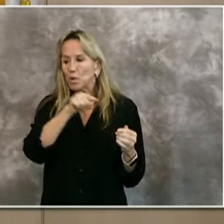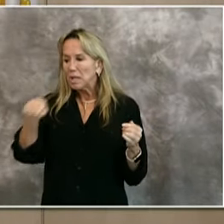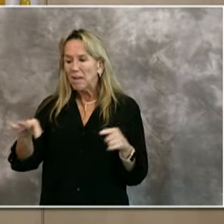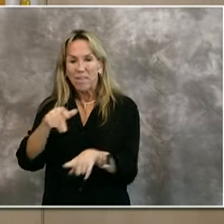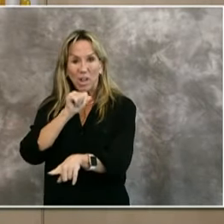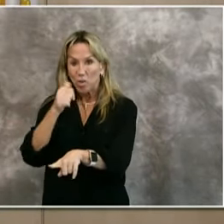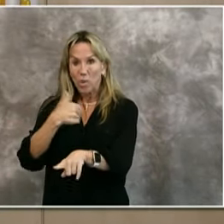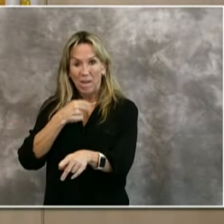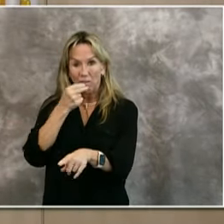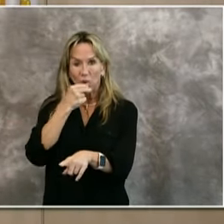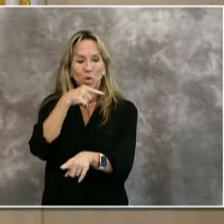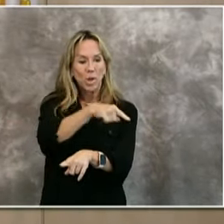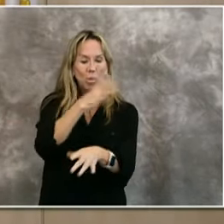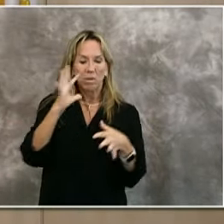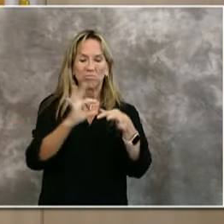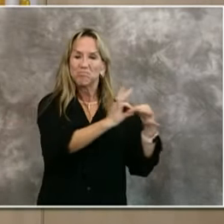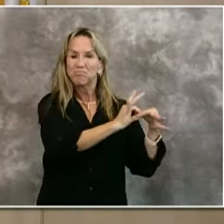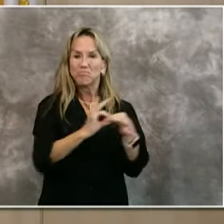Okay, thank you. Mm-hmm.